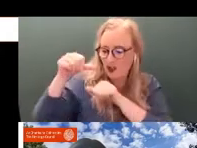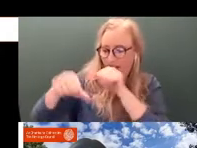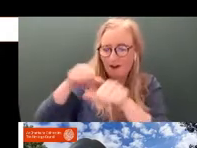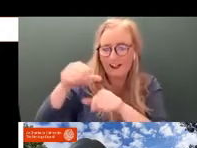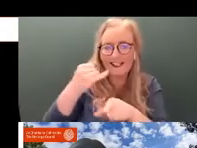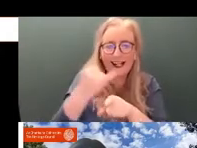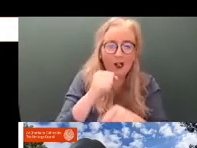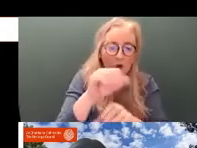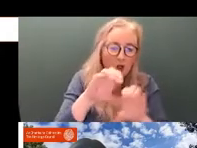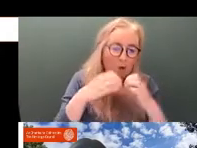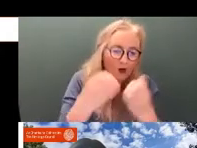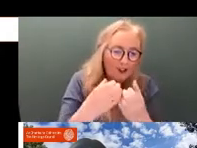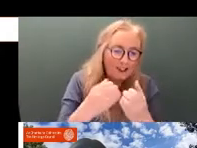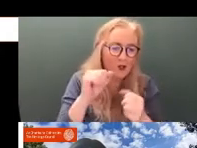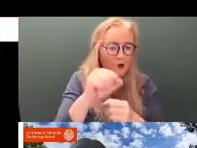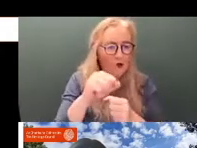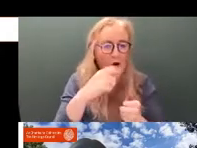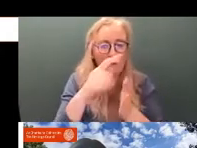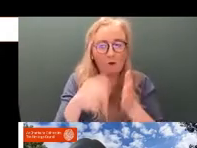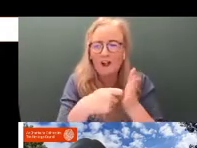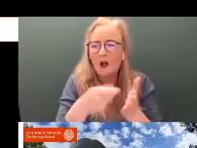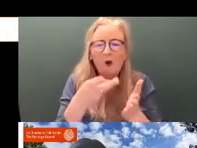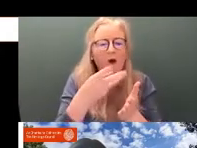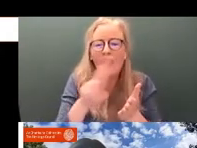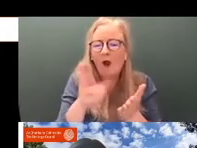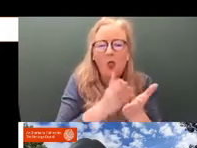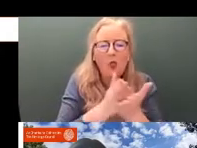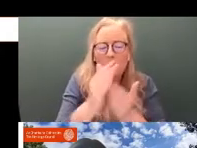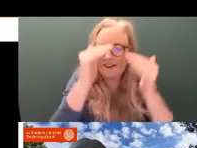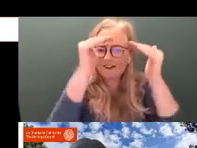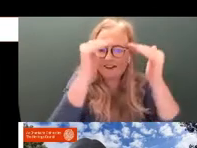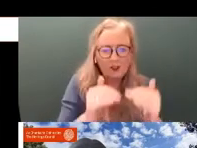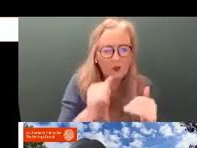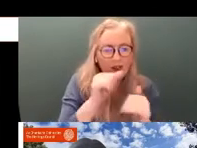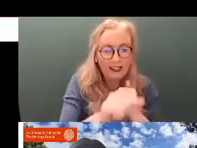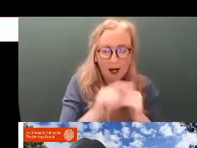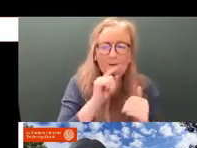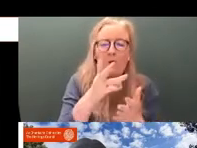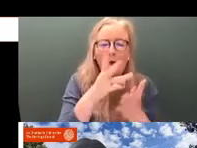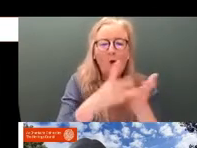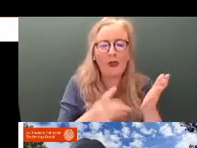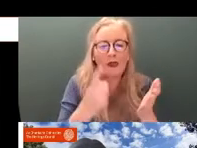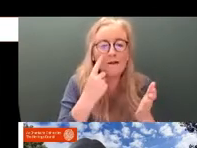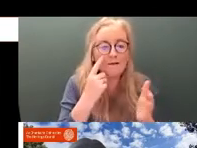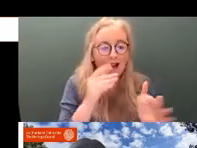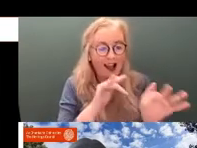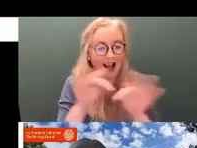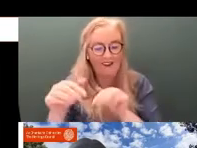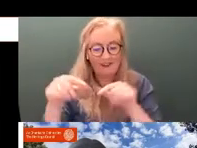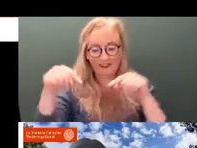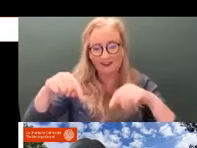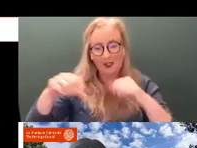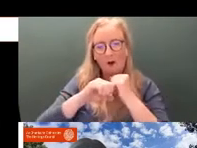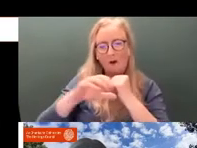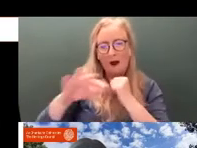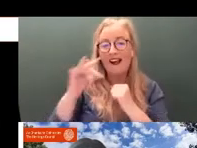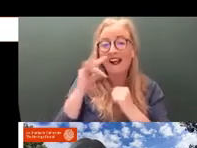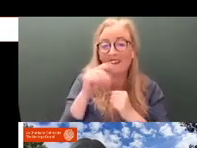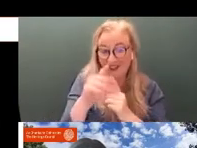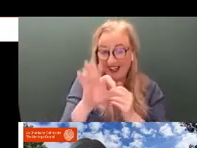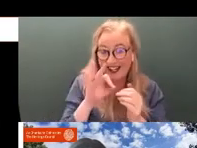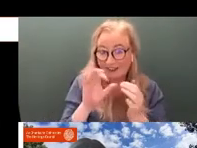project? And I think we won't go through those today, but it might be worth revisiting after the webinar when you get a chance.